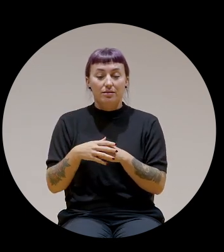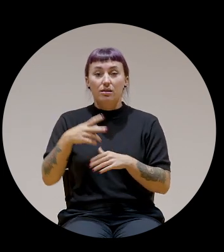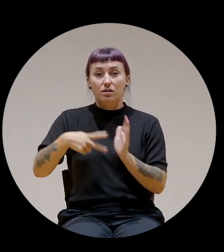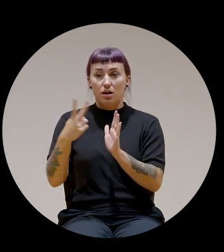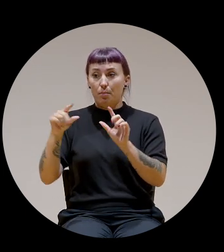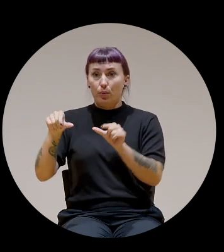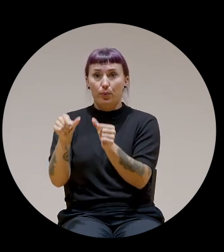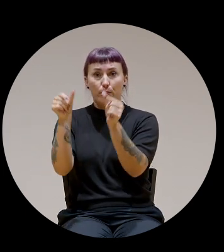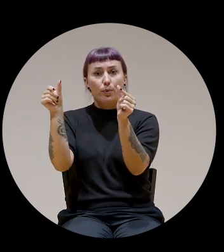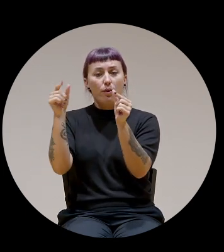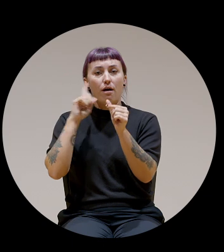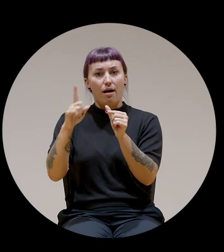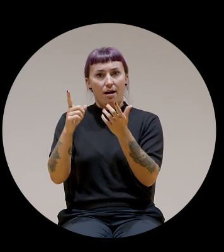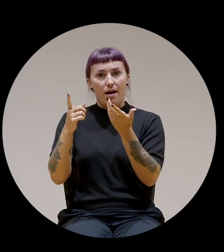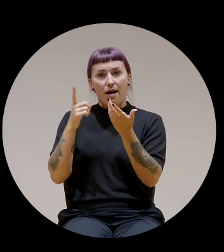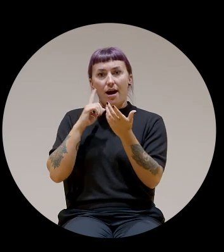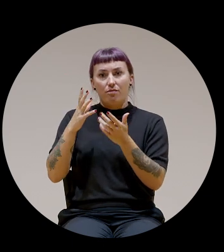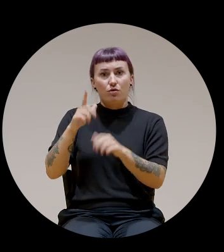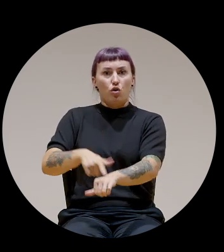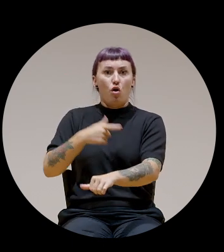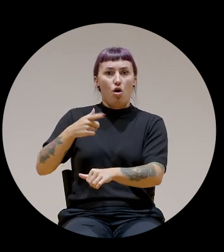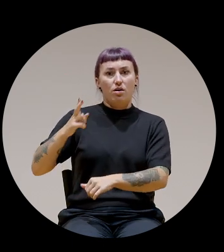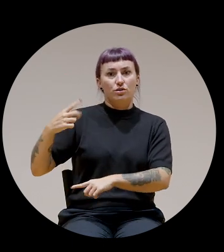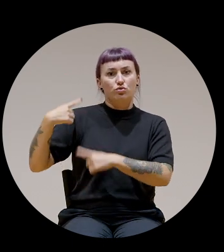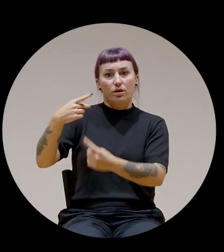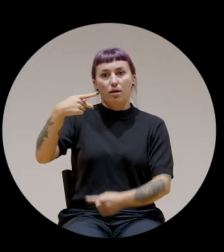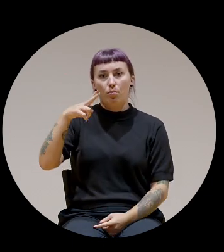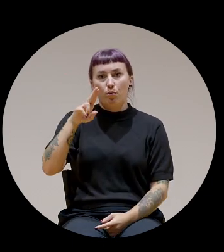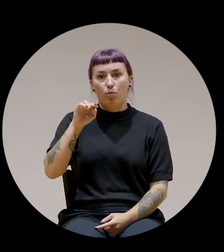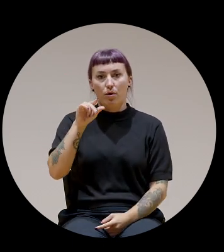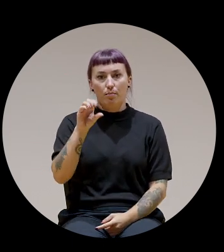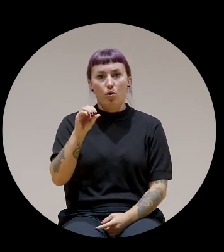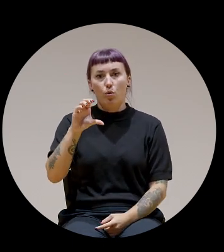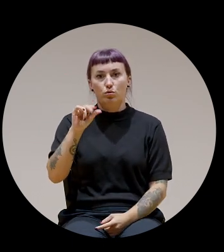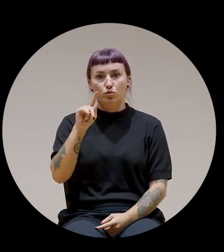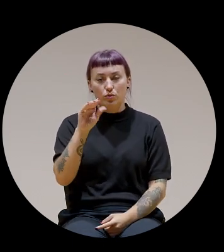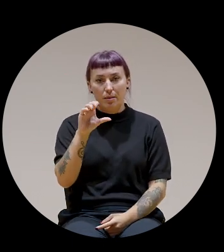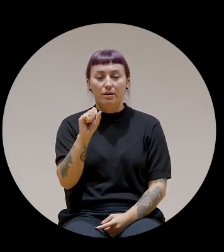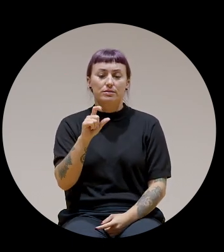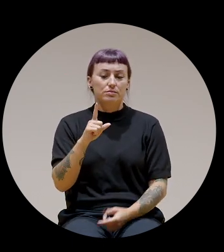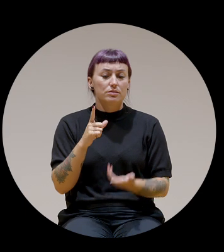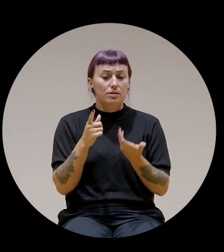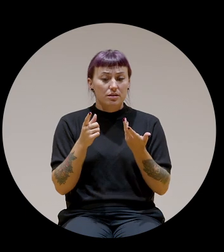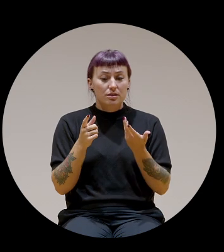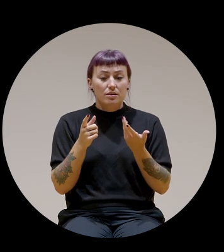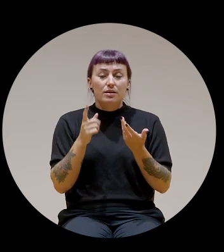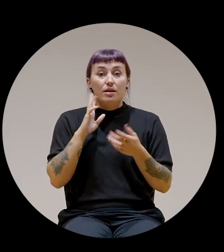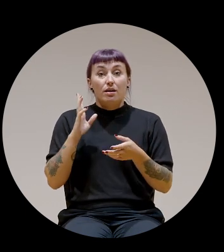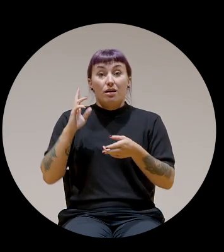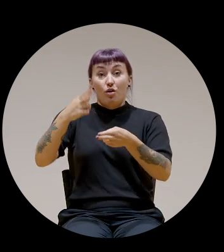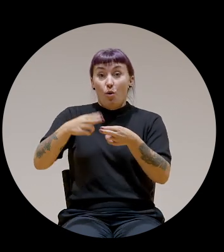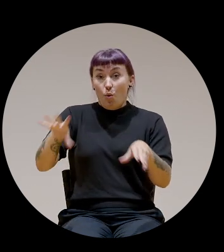spouted form does have a long history in Pueblo ceramics. It's not a relatively new form by any means, but it being